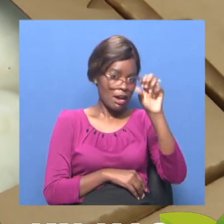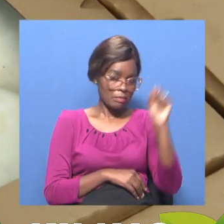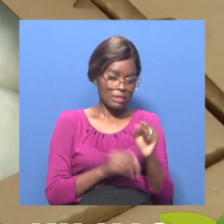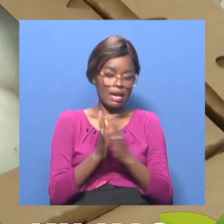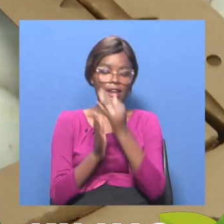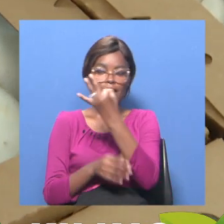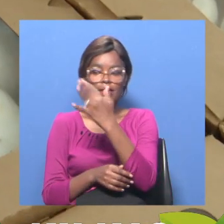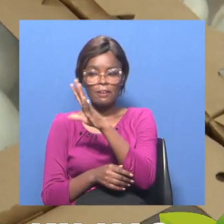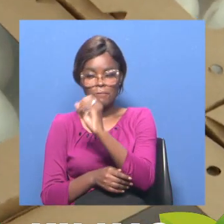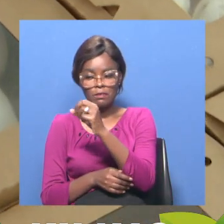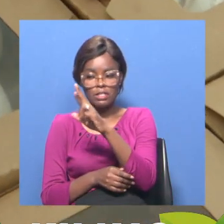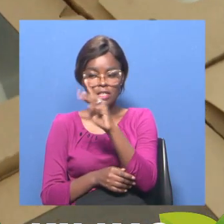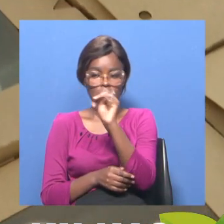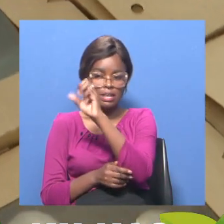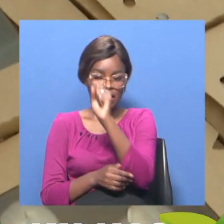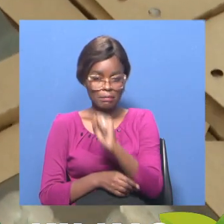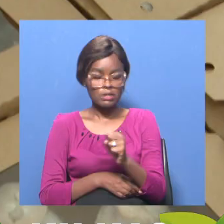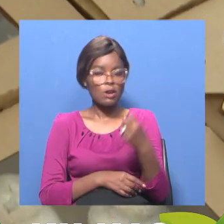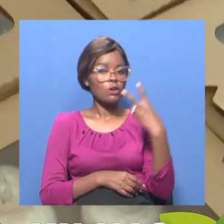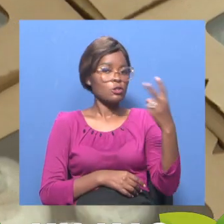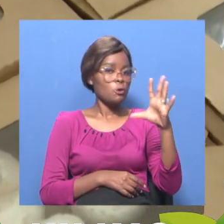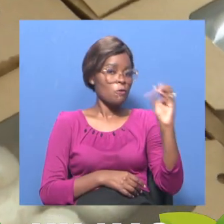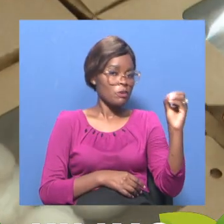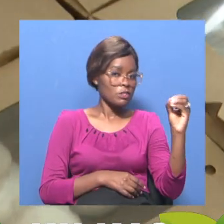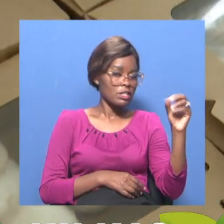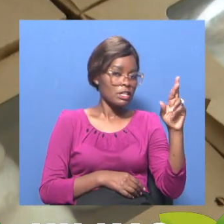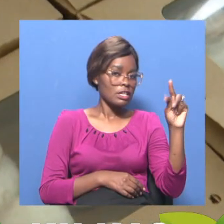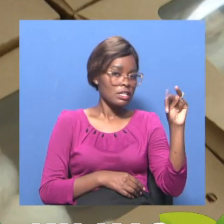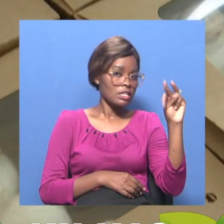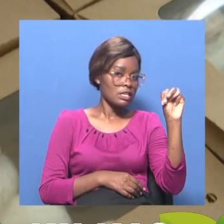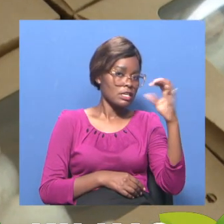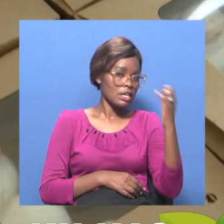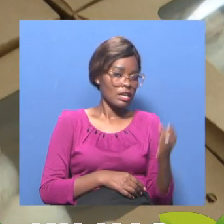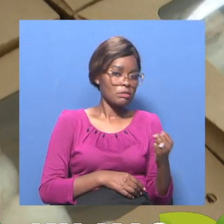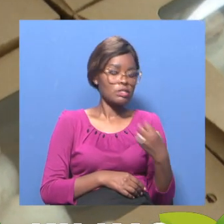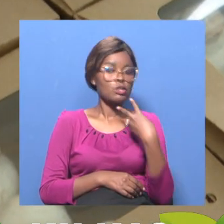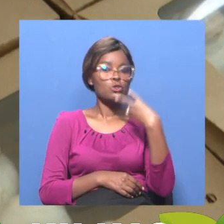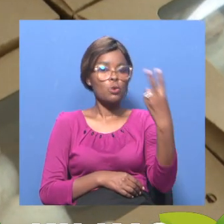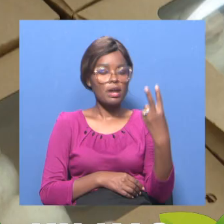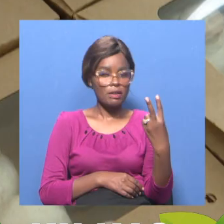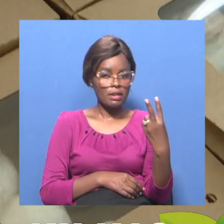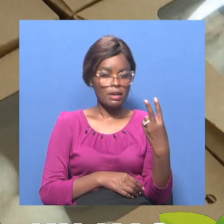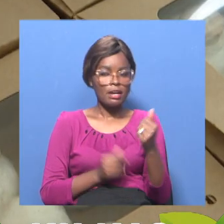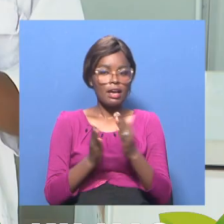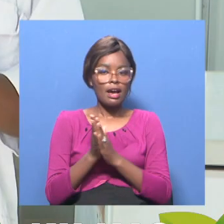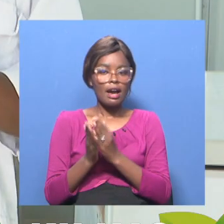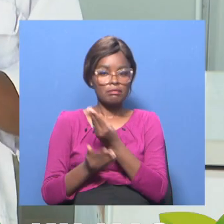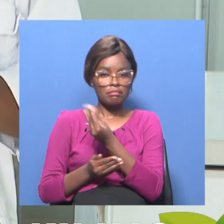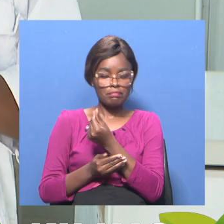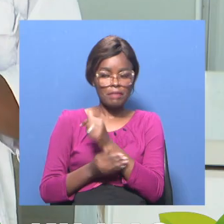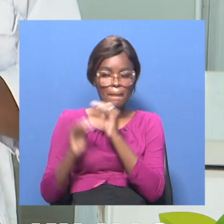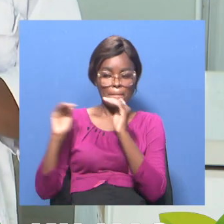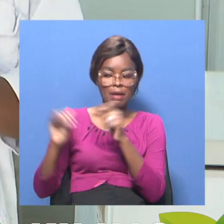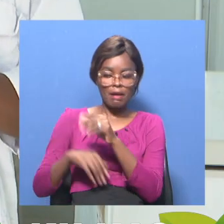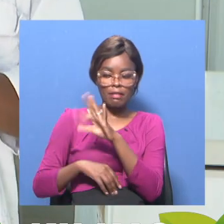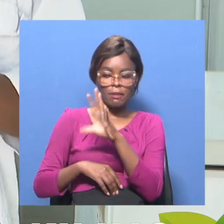350 gram package. So the 200 gram package will retail for anything up to 200 shillings, and the bigger package, that's the